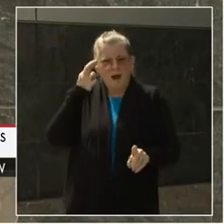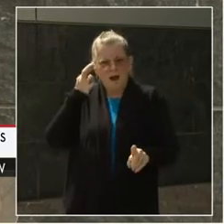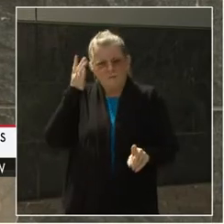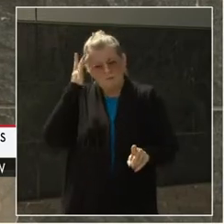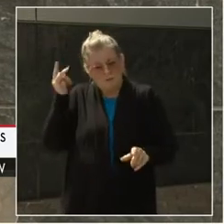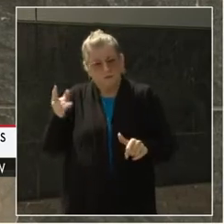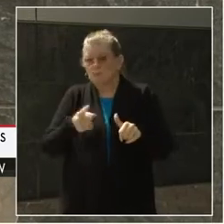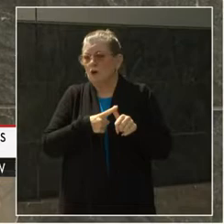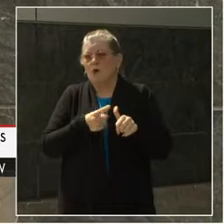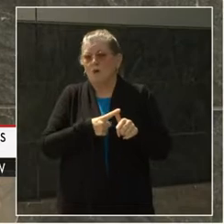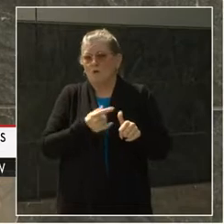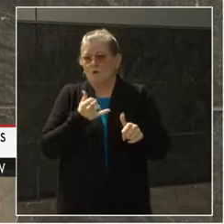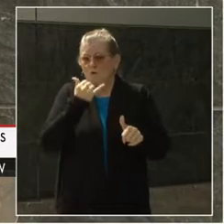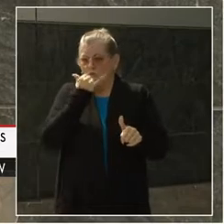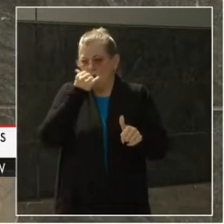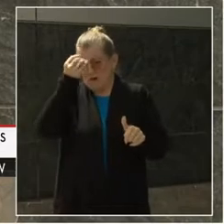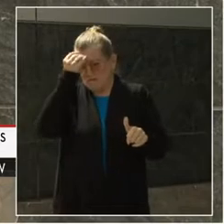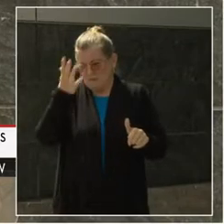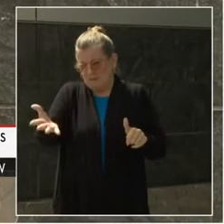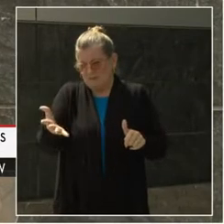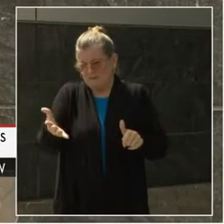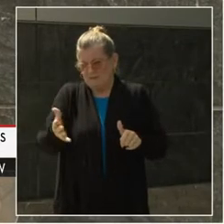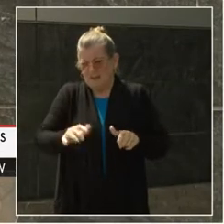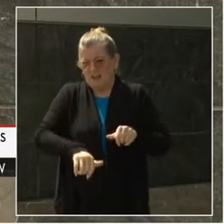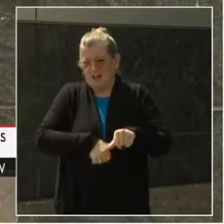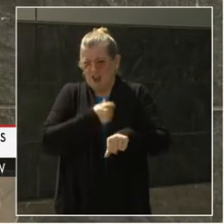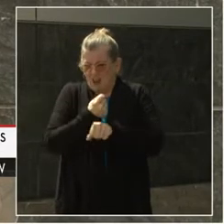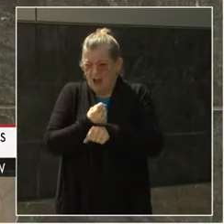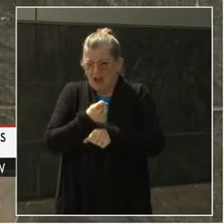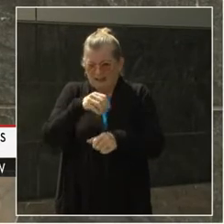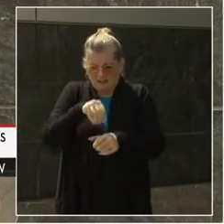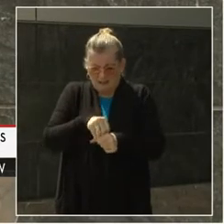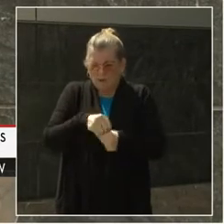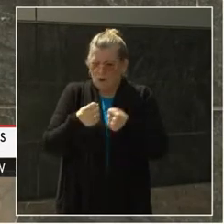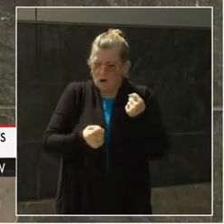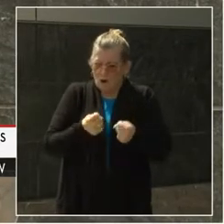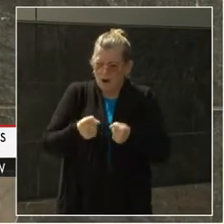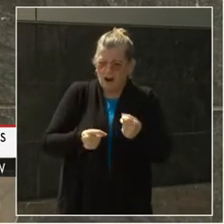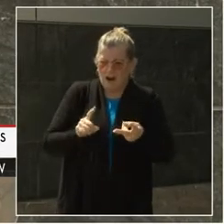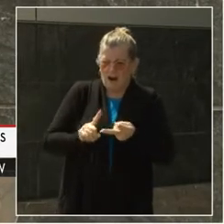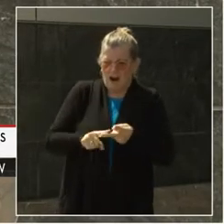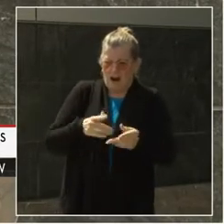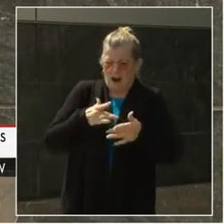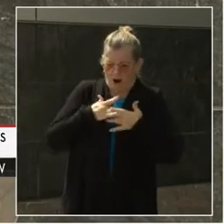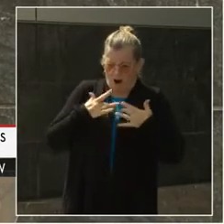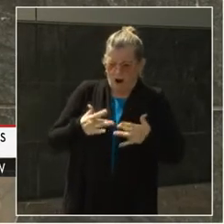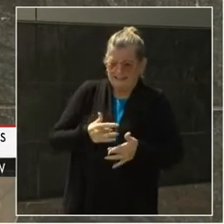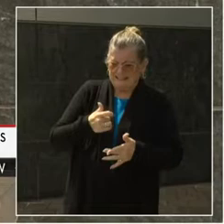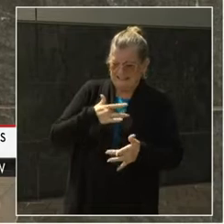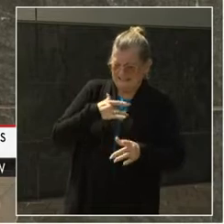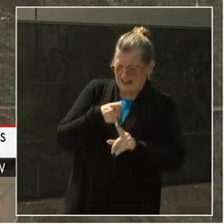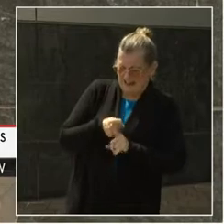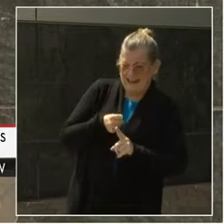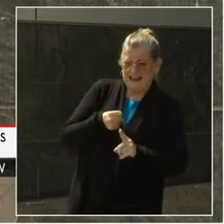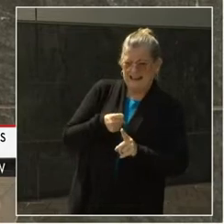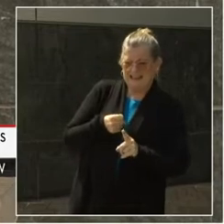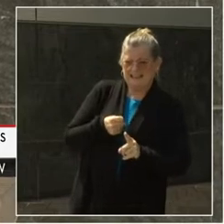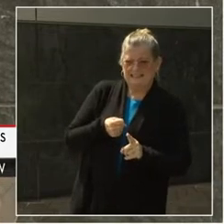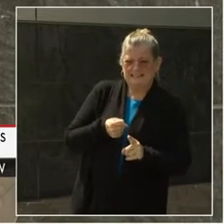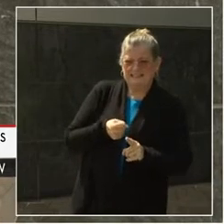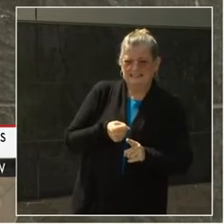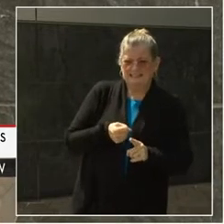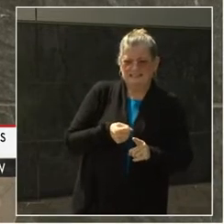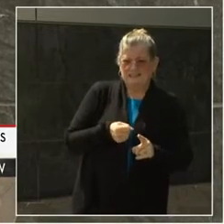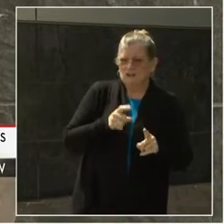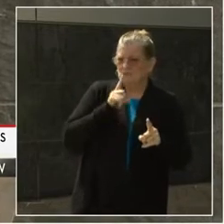in a car that turned into a cardiac arrest. And we want to make sure that all of our systems are